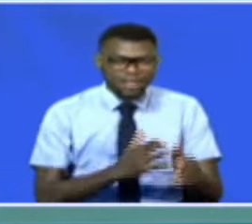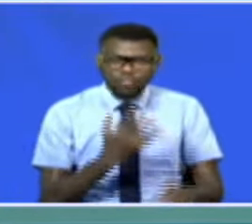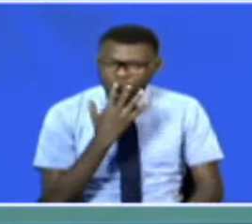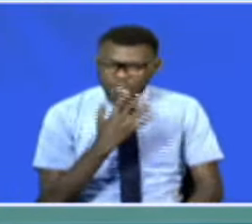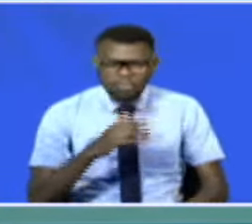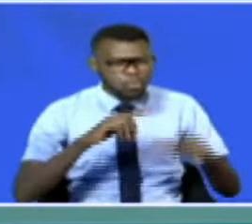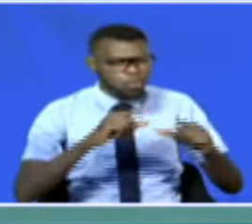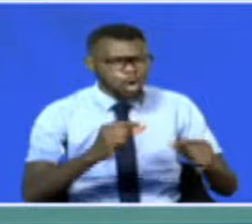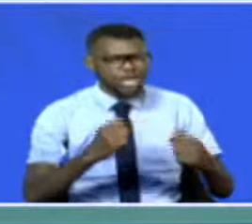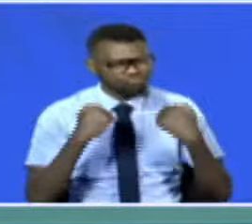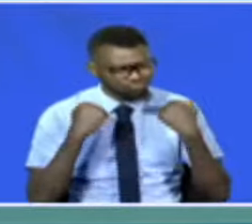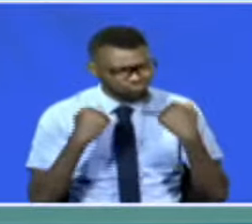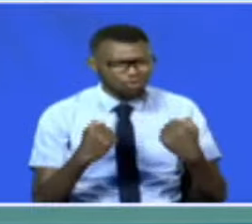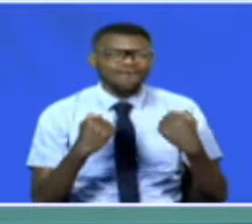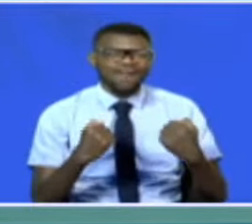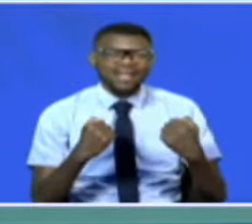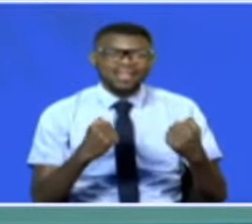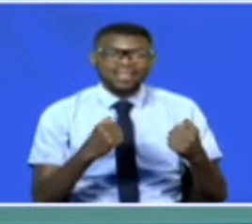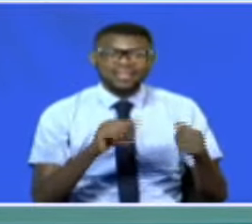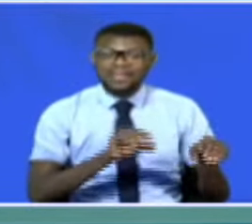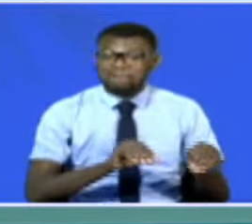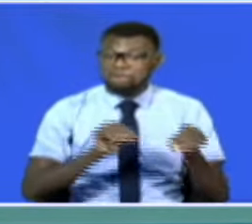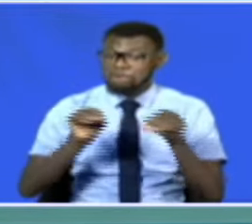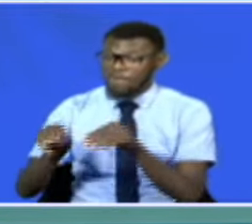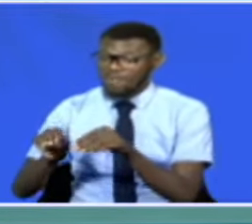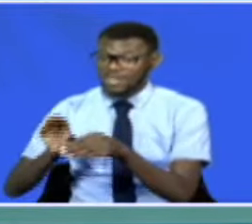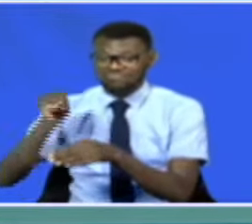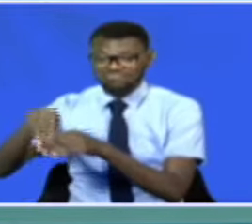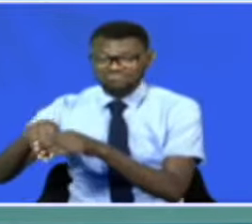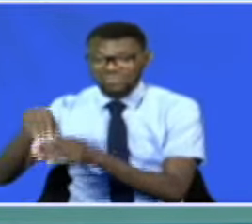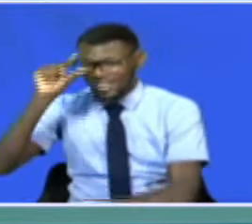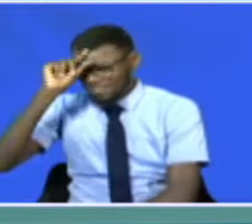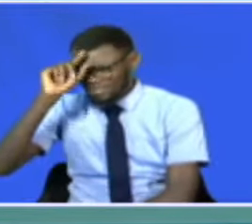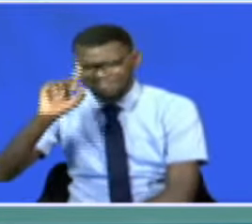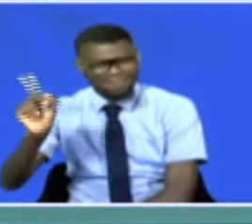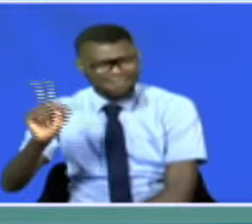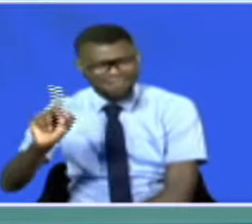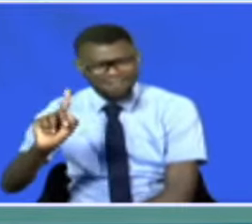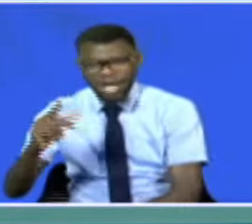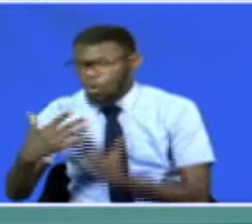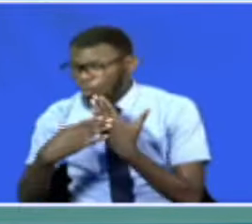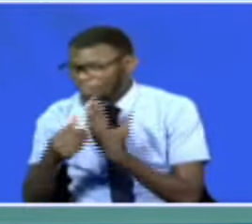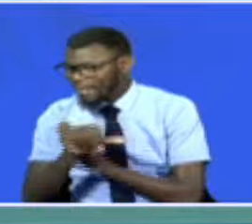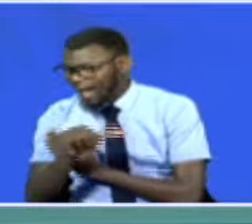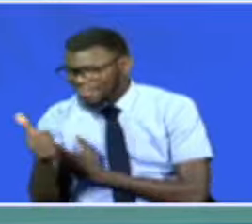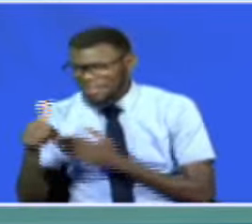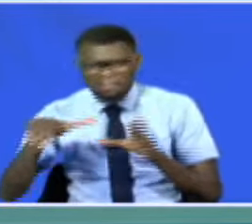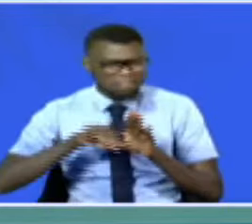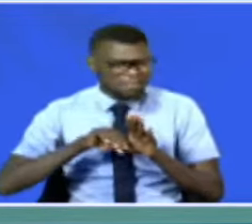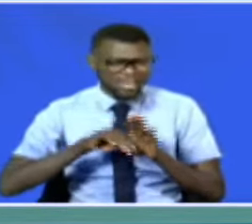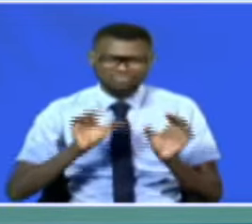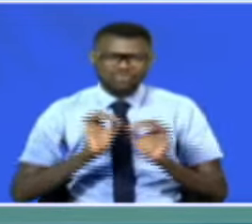in Azimio and not cross over to the government like his colleagues in ODM. Tobias Chanji with our